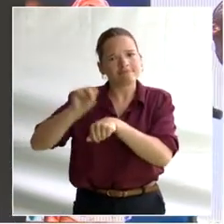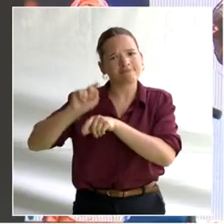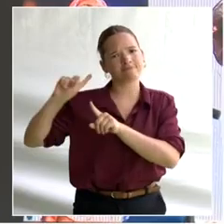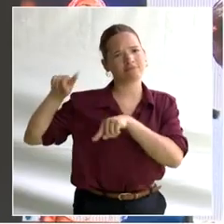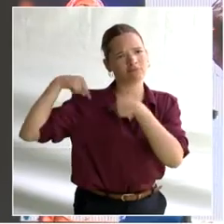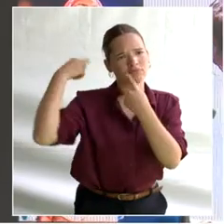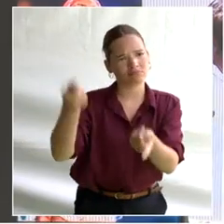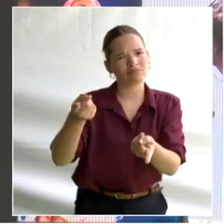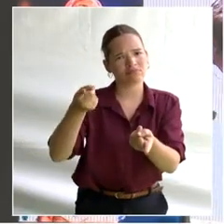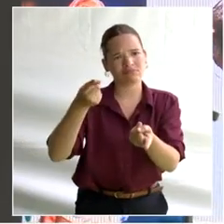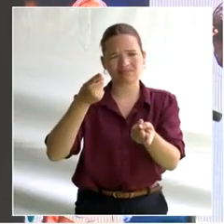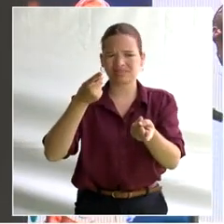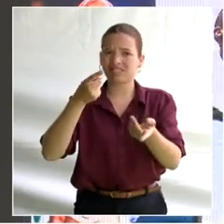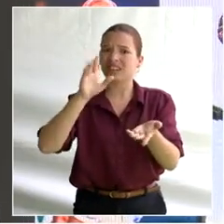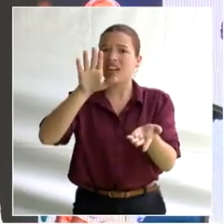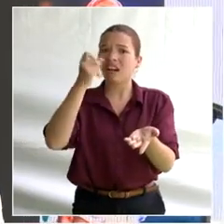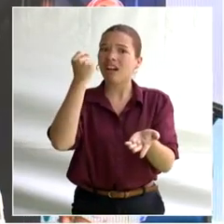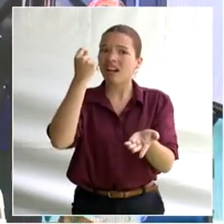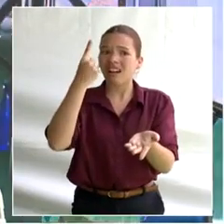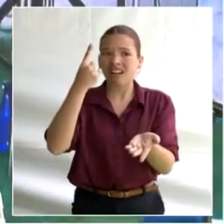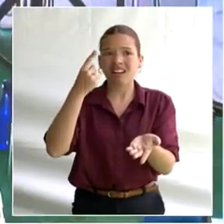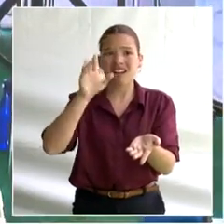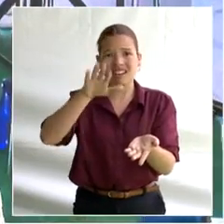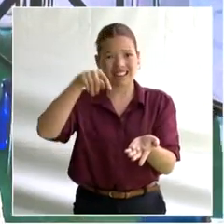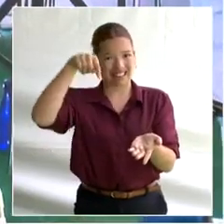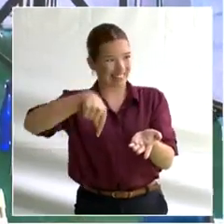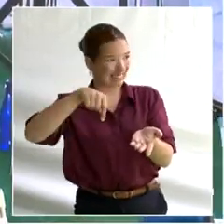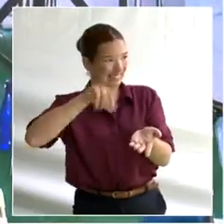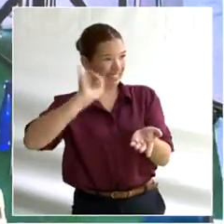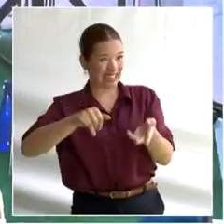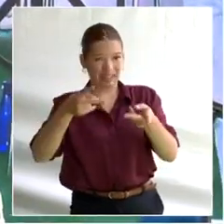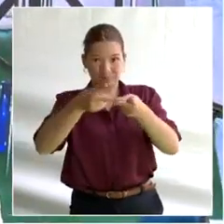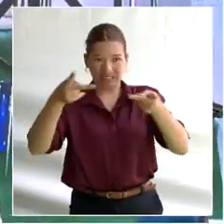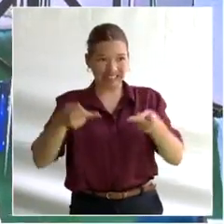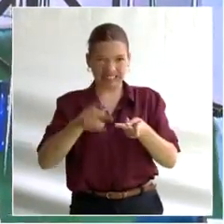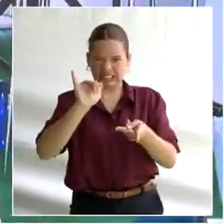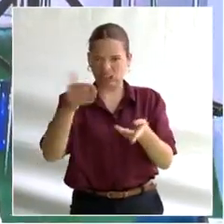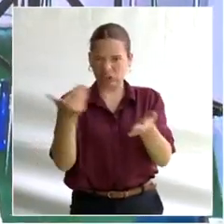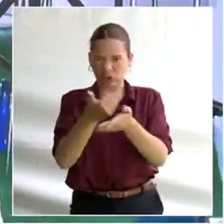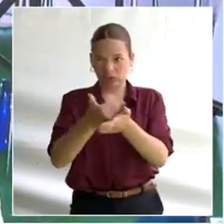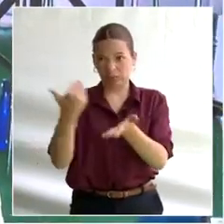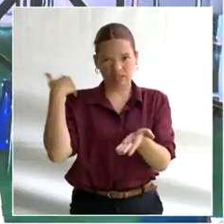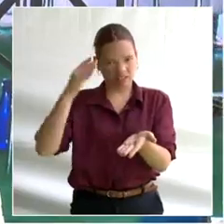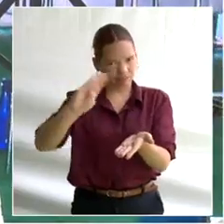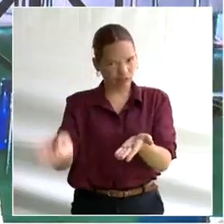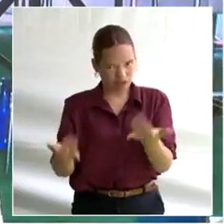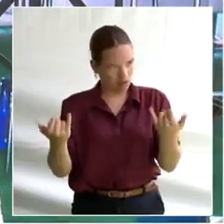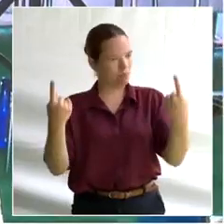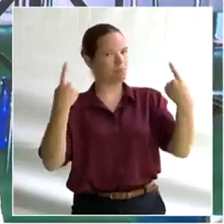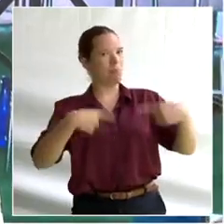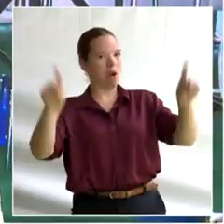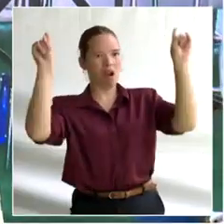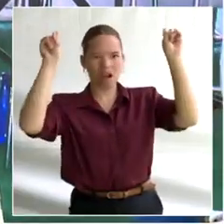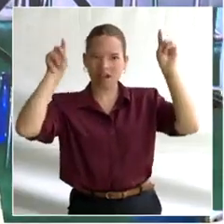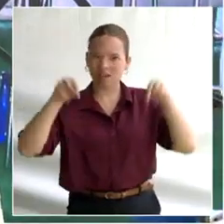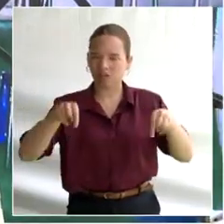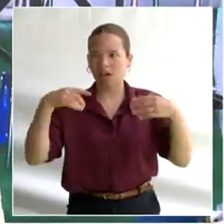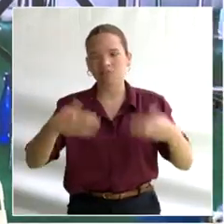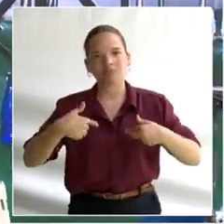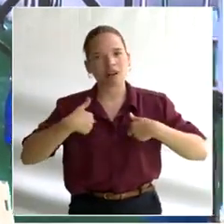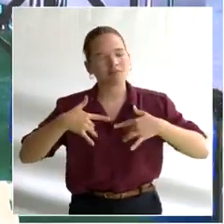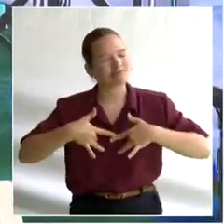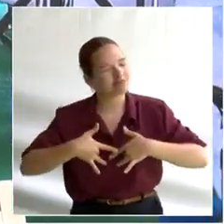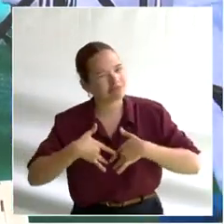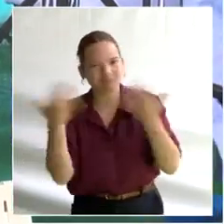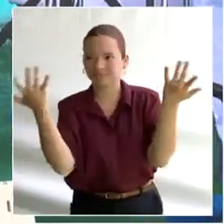the ATP and WTA side. My name's Andrew Krasny, everybody, and we have some special guests that I'm going to mention to you, and then we will bring them up in a few moments.